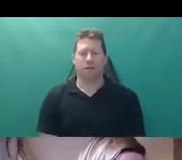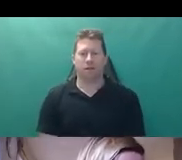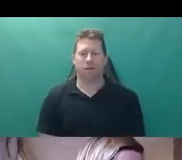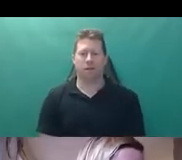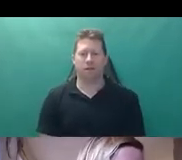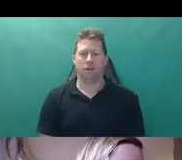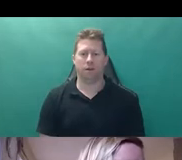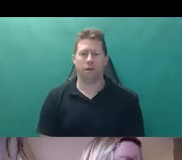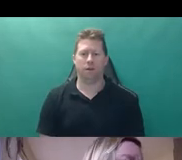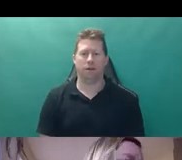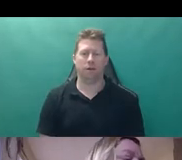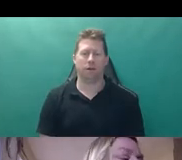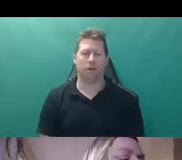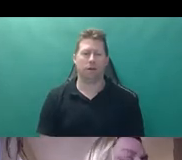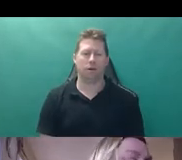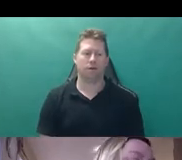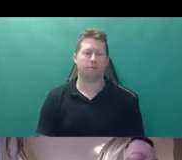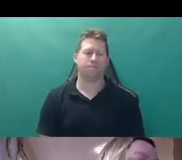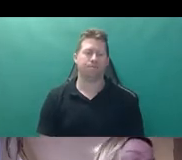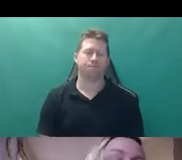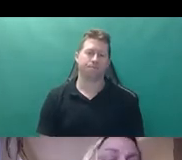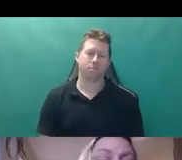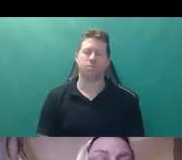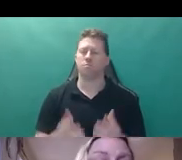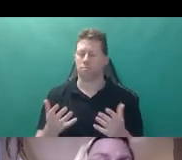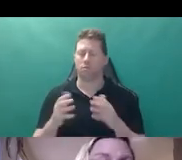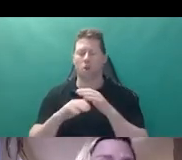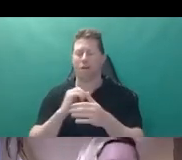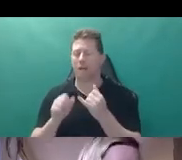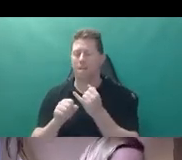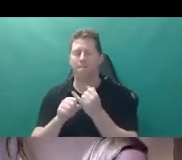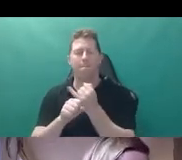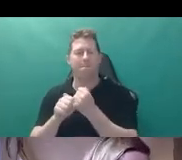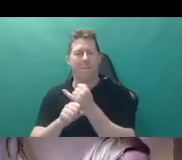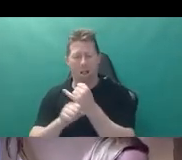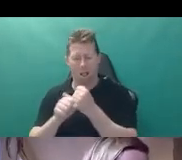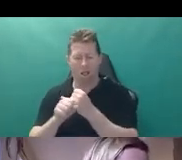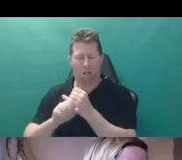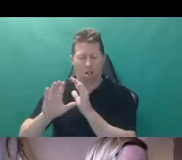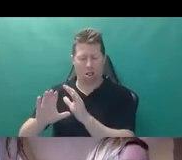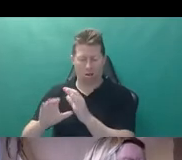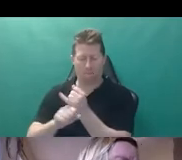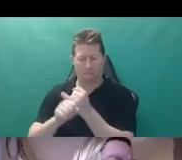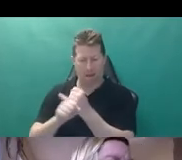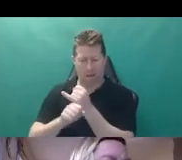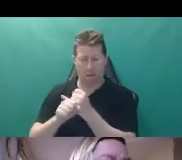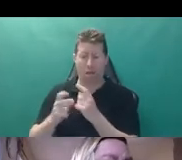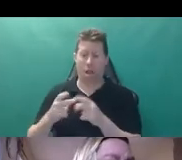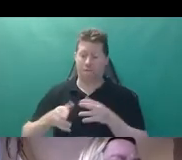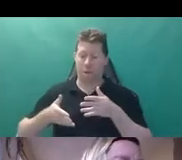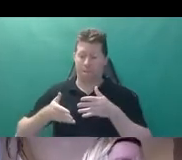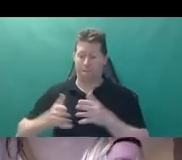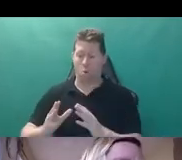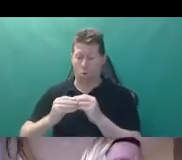All right, so just finishing off on the medical model and so you have a good understanding of medical model. If you were born with a